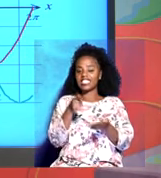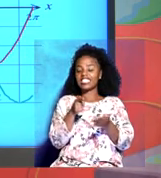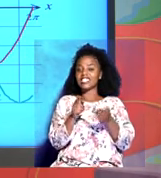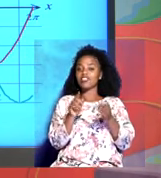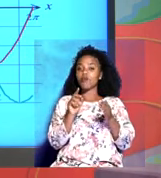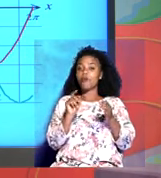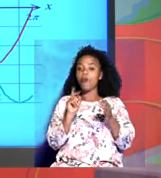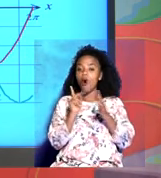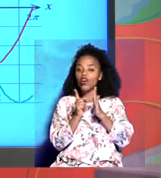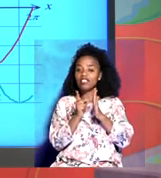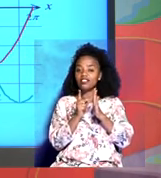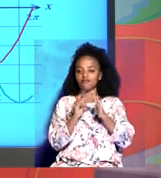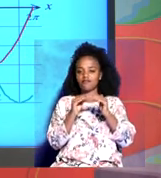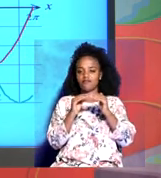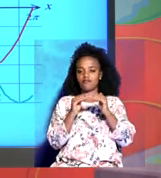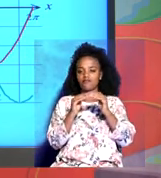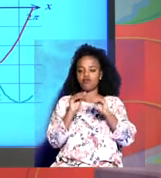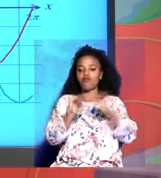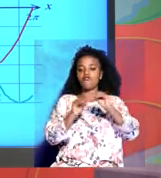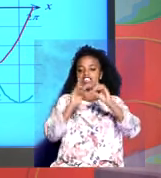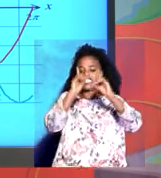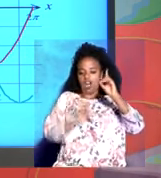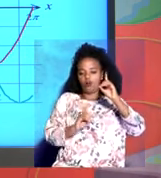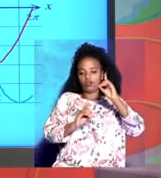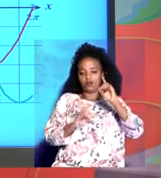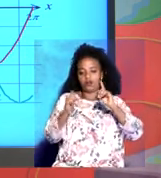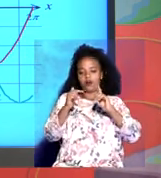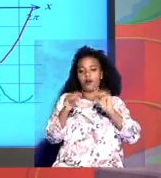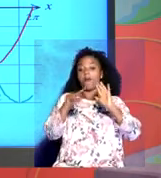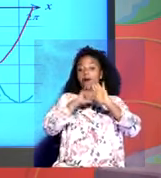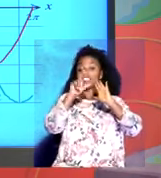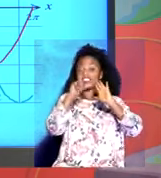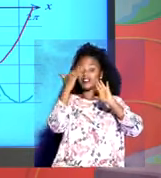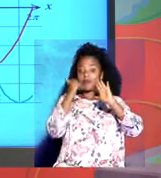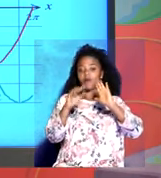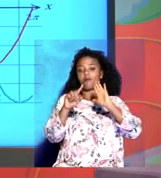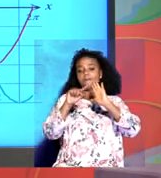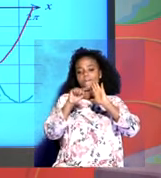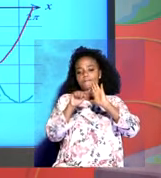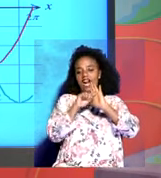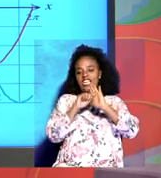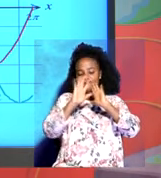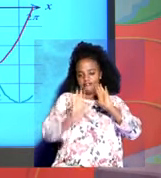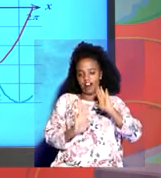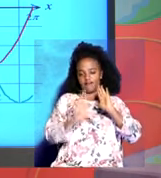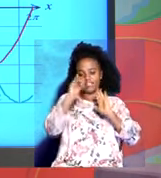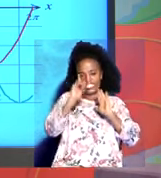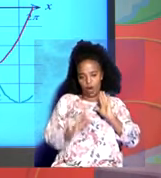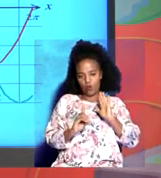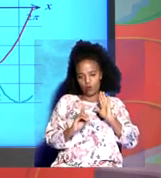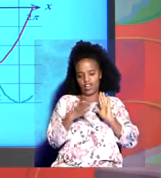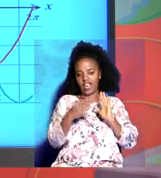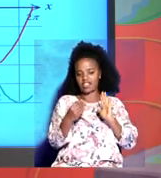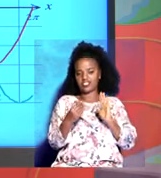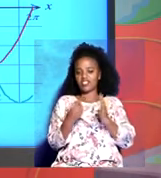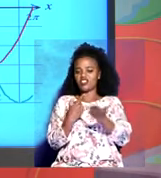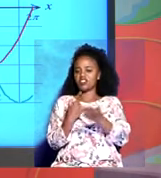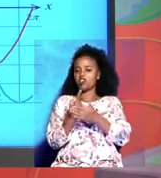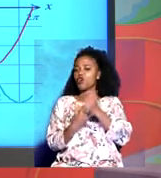moves down from minus 3 to minus 5, 2 units, minus 5. Not only this